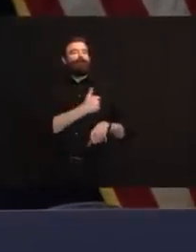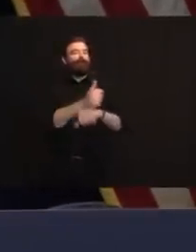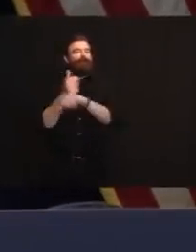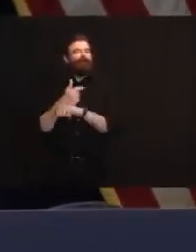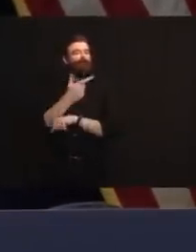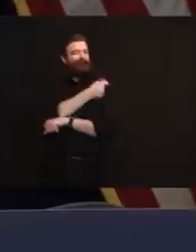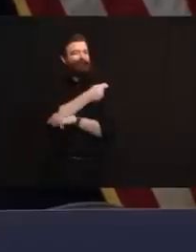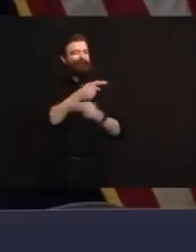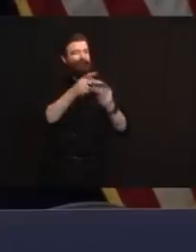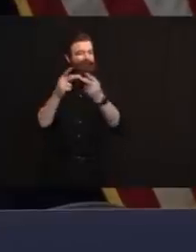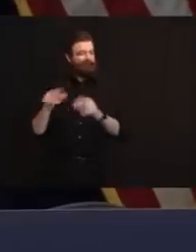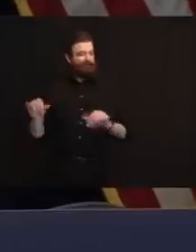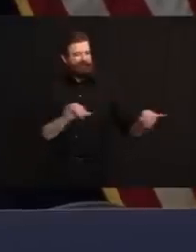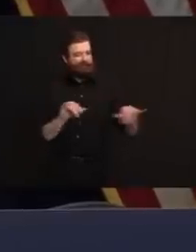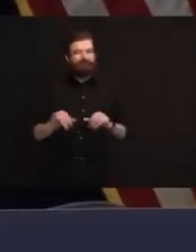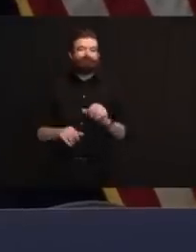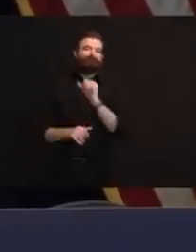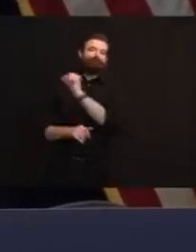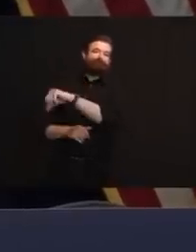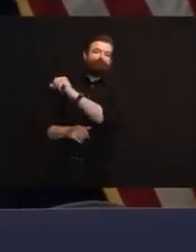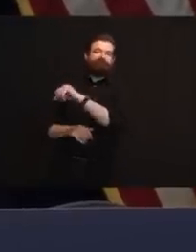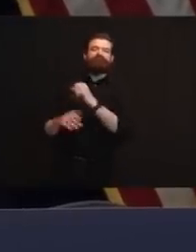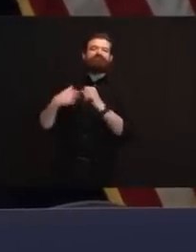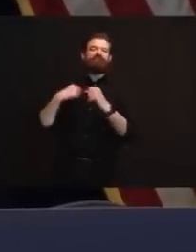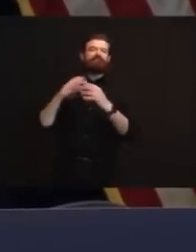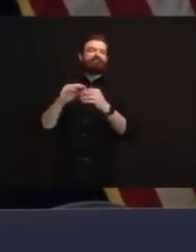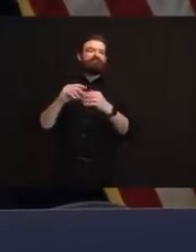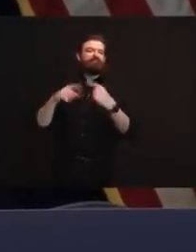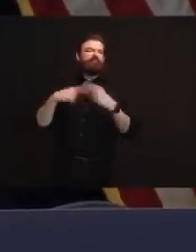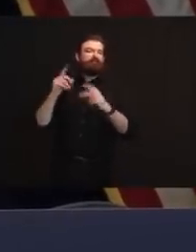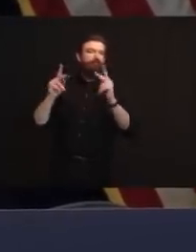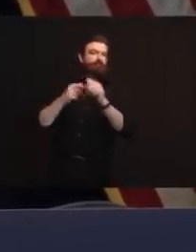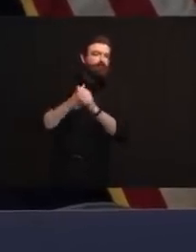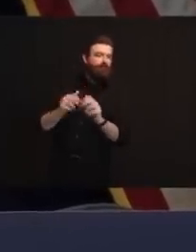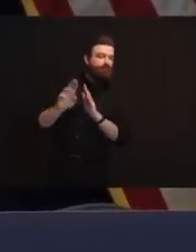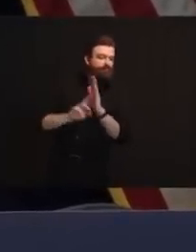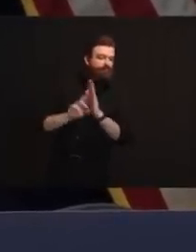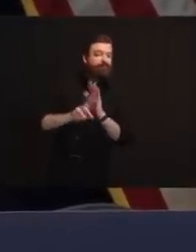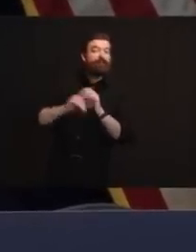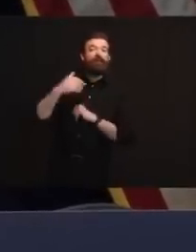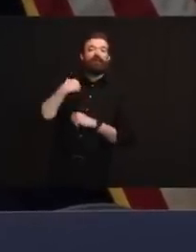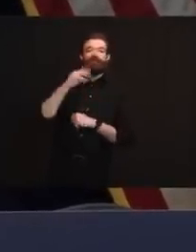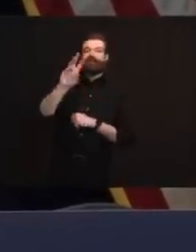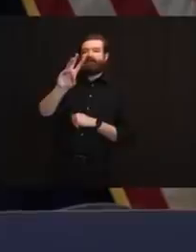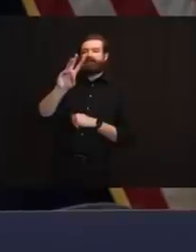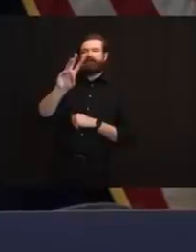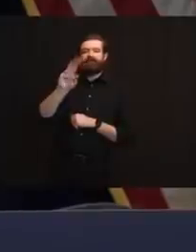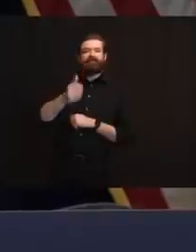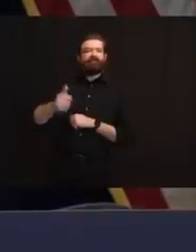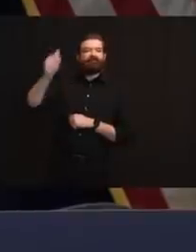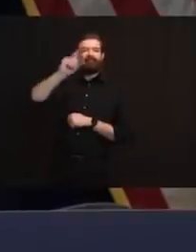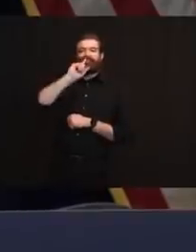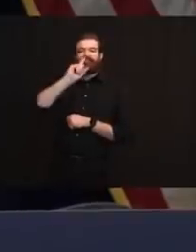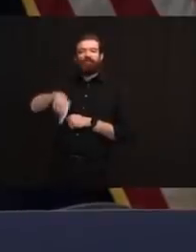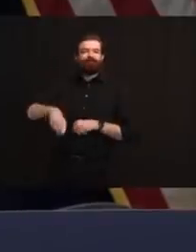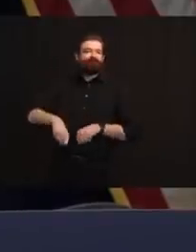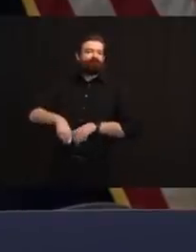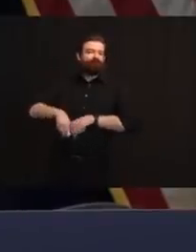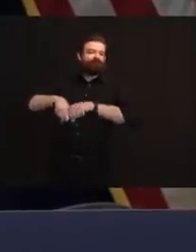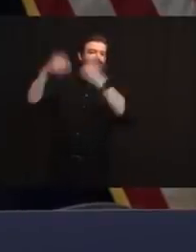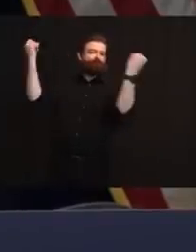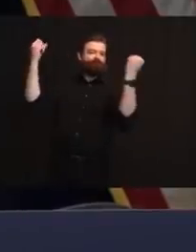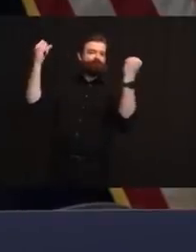since we last met, there were 6 EO violations issued in Patterson. Police issued a citation to the